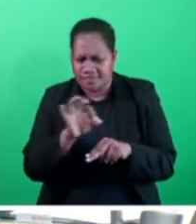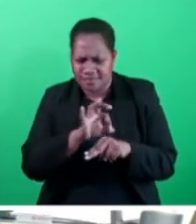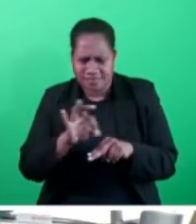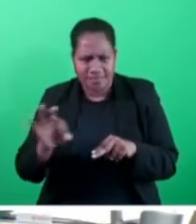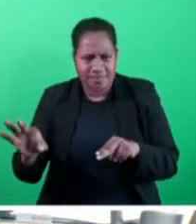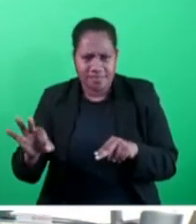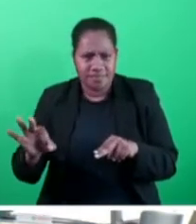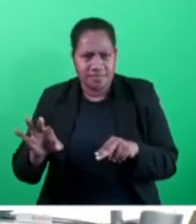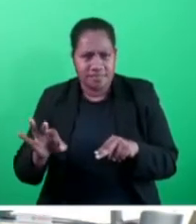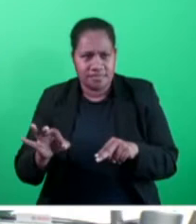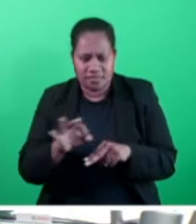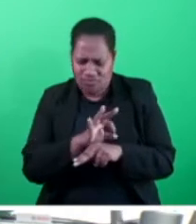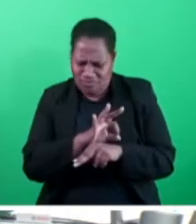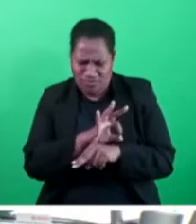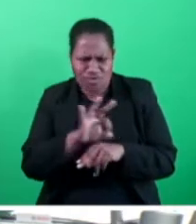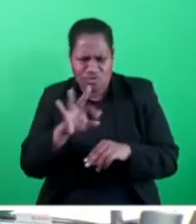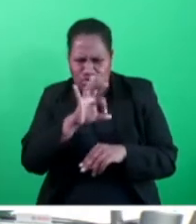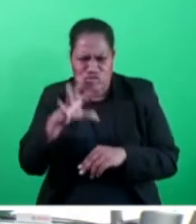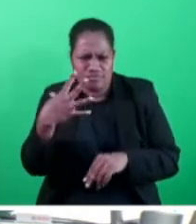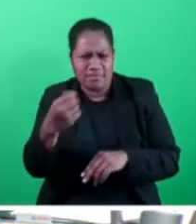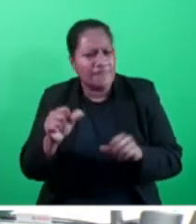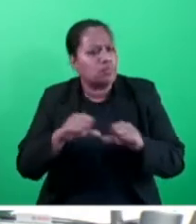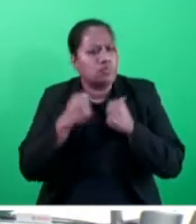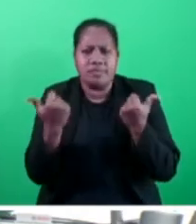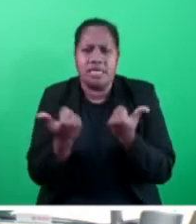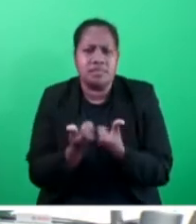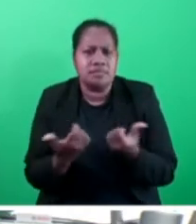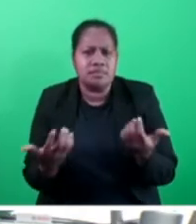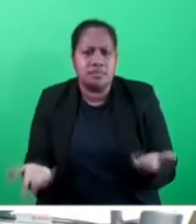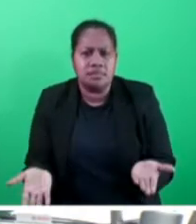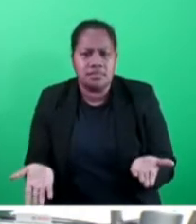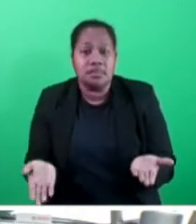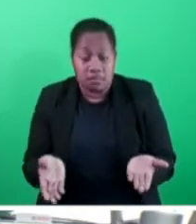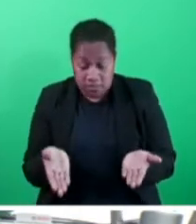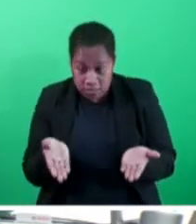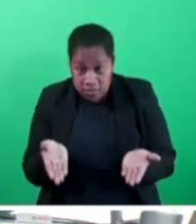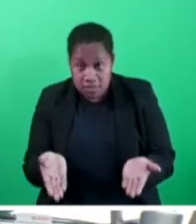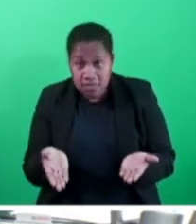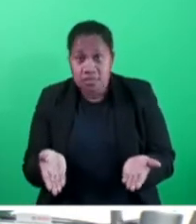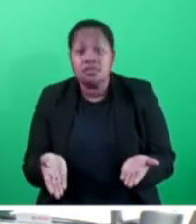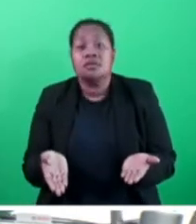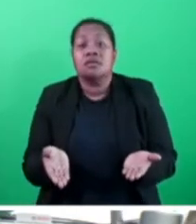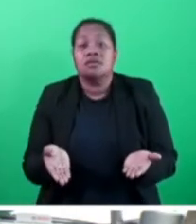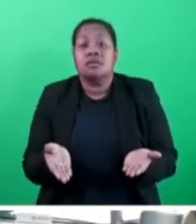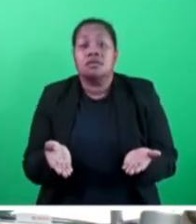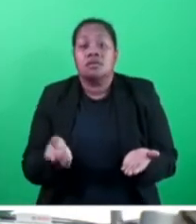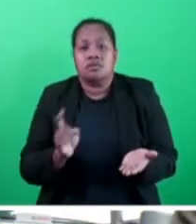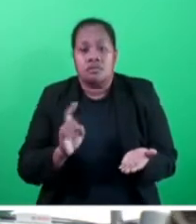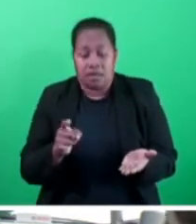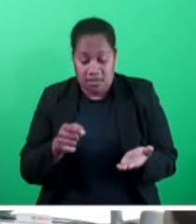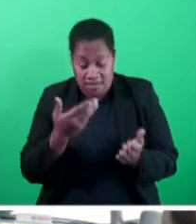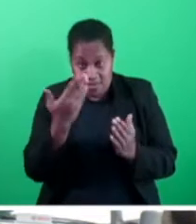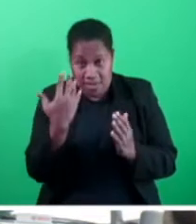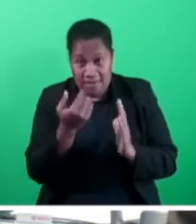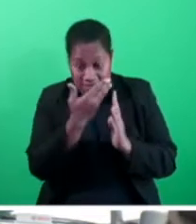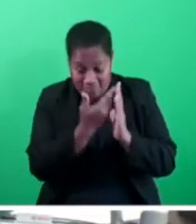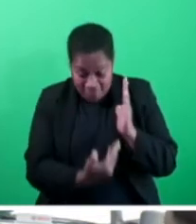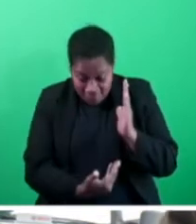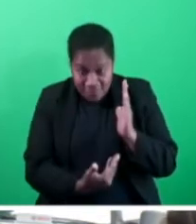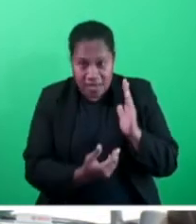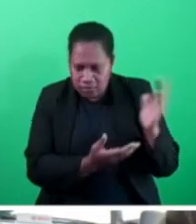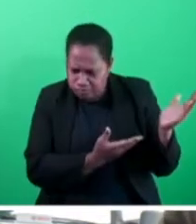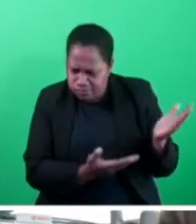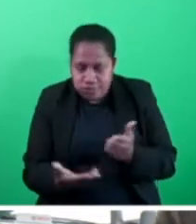any collective agreement. As such, these minimum terms and conditions enforced by the ministry